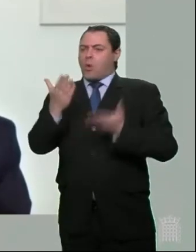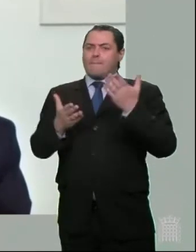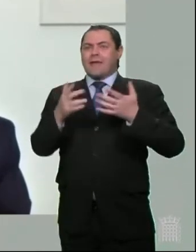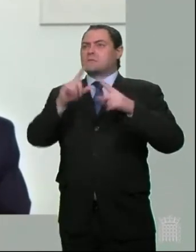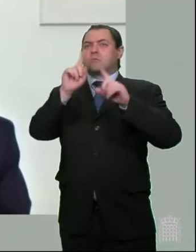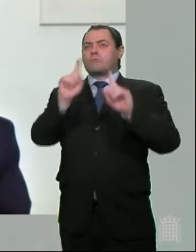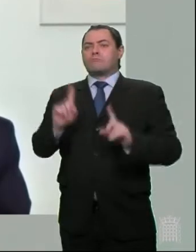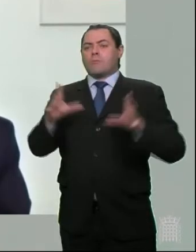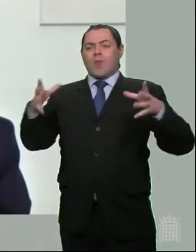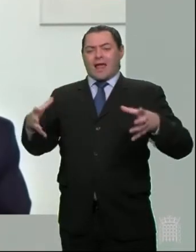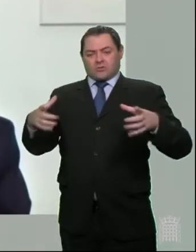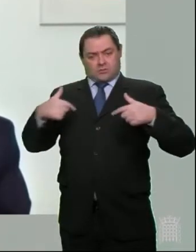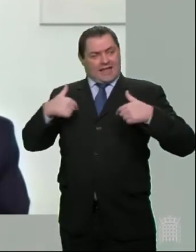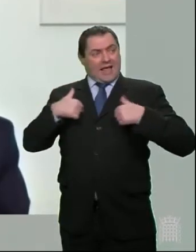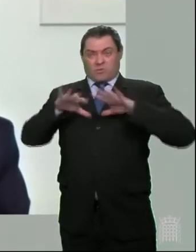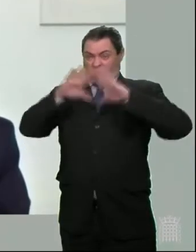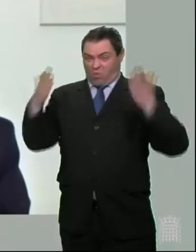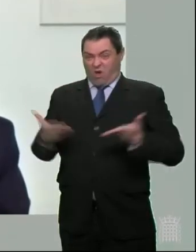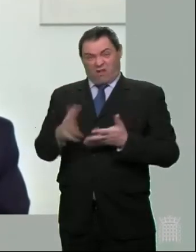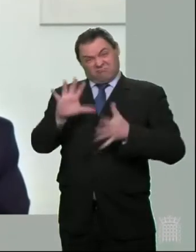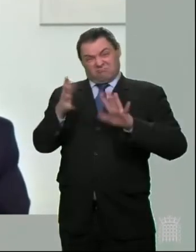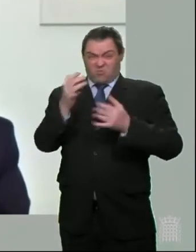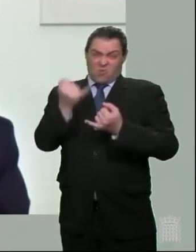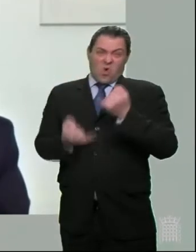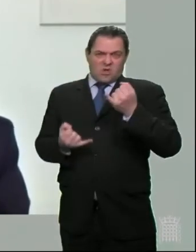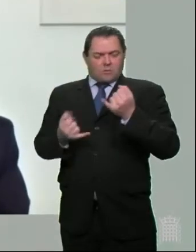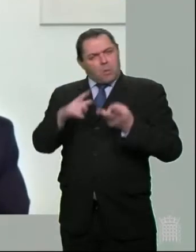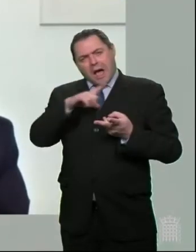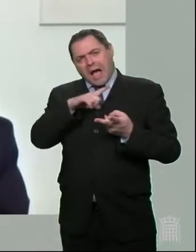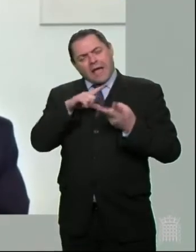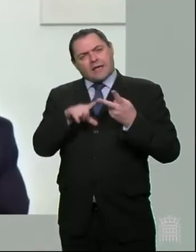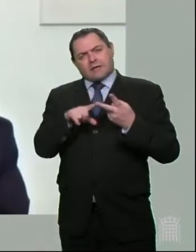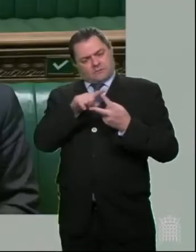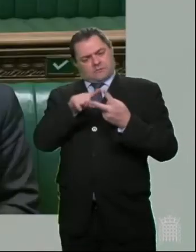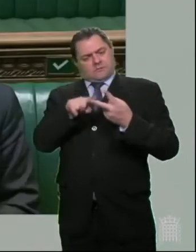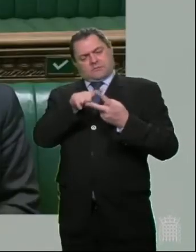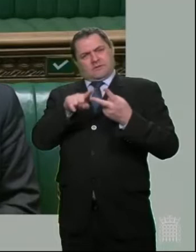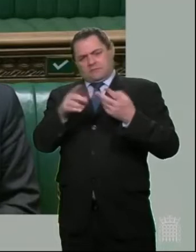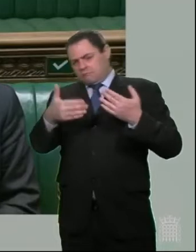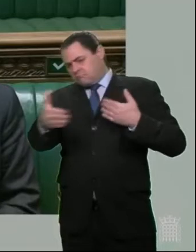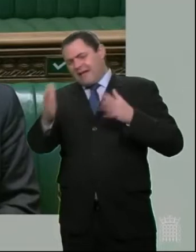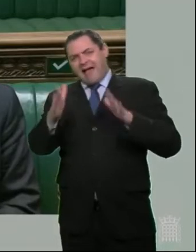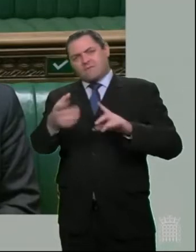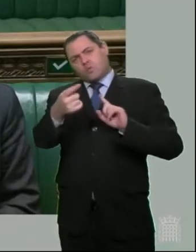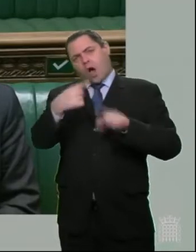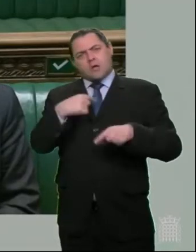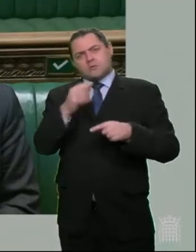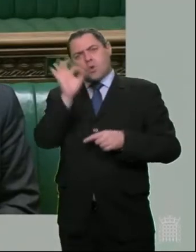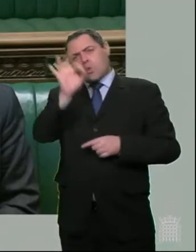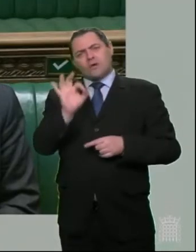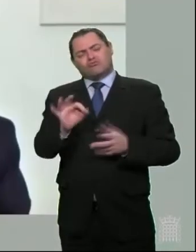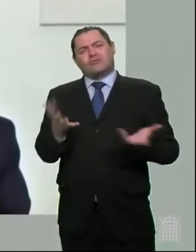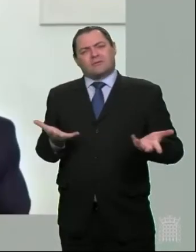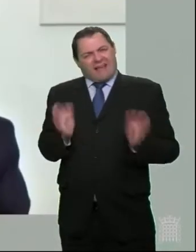in the world? The Prime Minister is going to have to answer that question one day, and he should have the